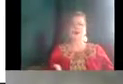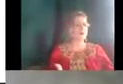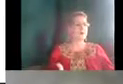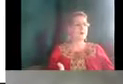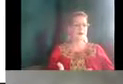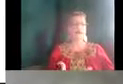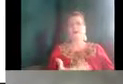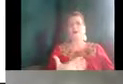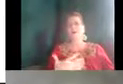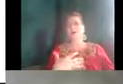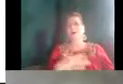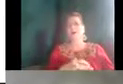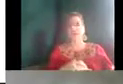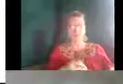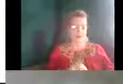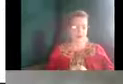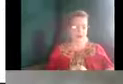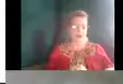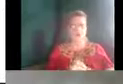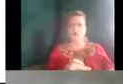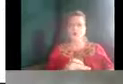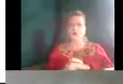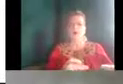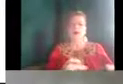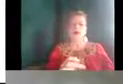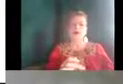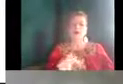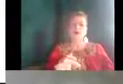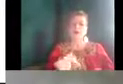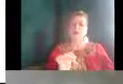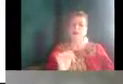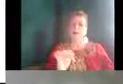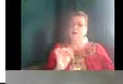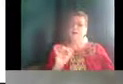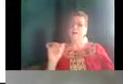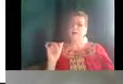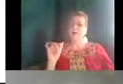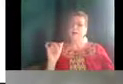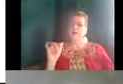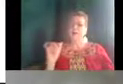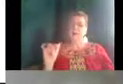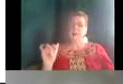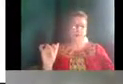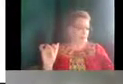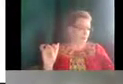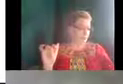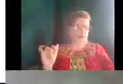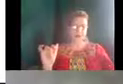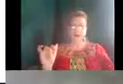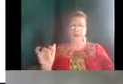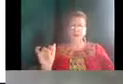dialing or i uh i can't swipe so uh both um the android